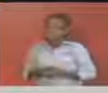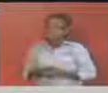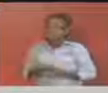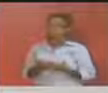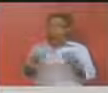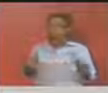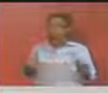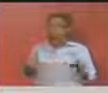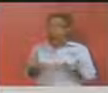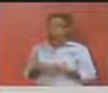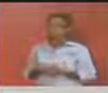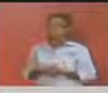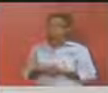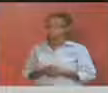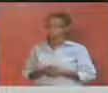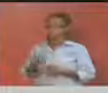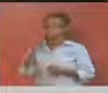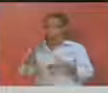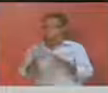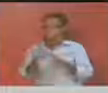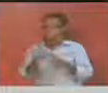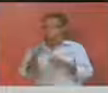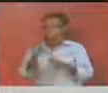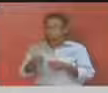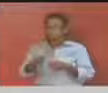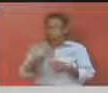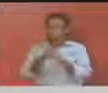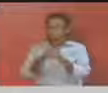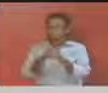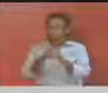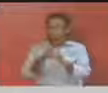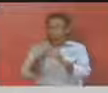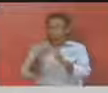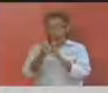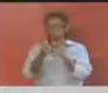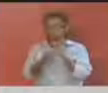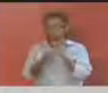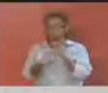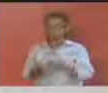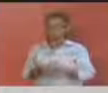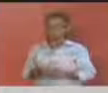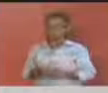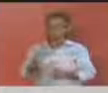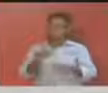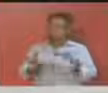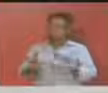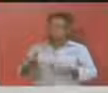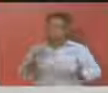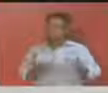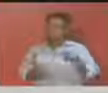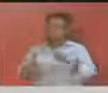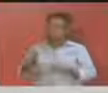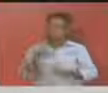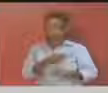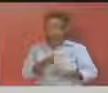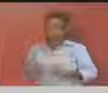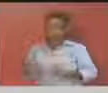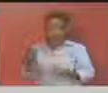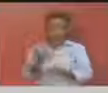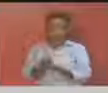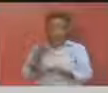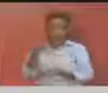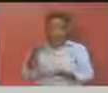must be driven by policy, science, and evidence. Based on the policy, science, and evidence,